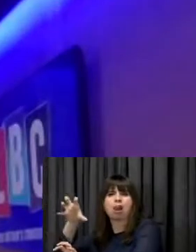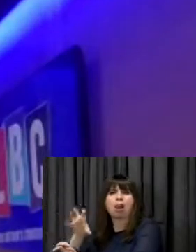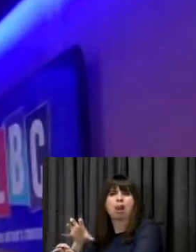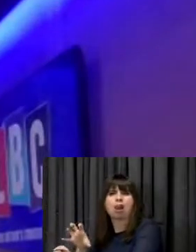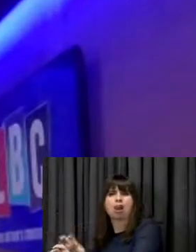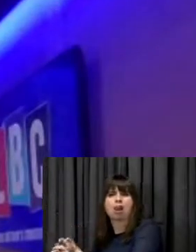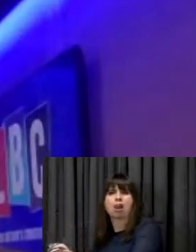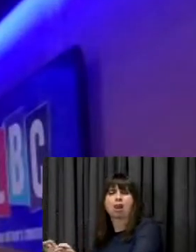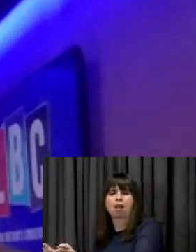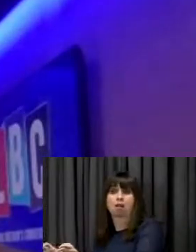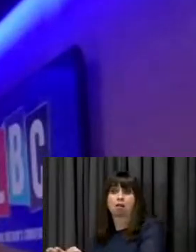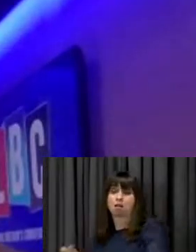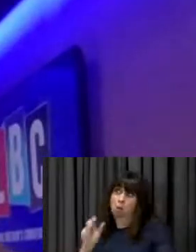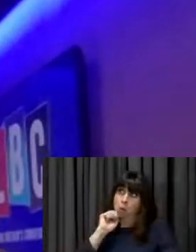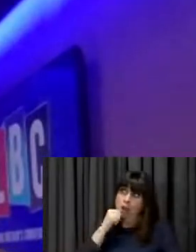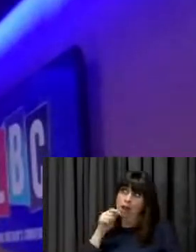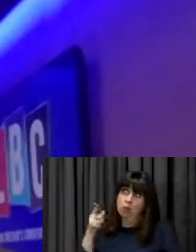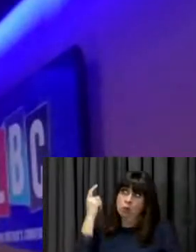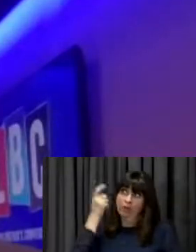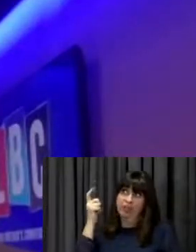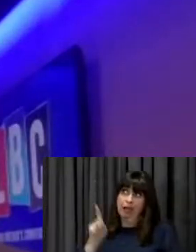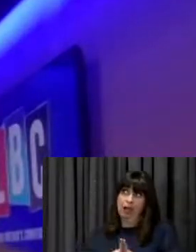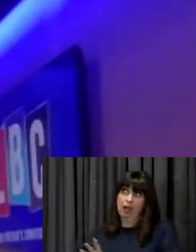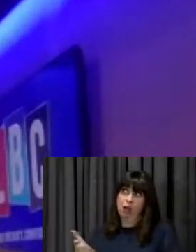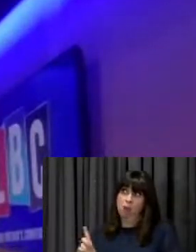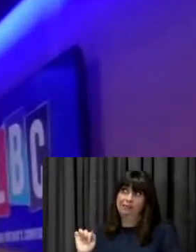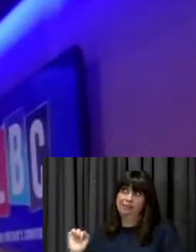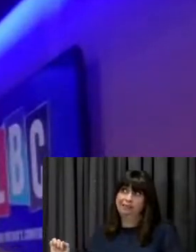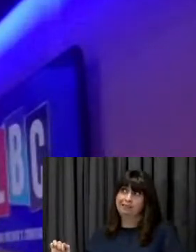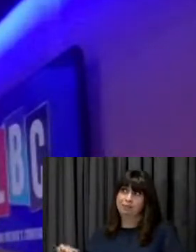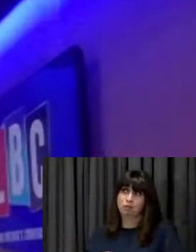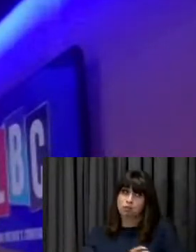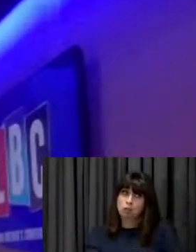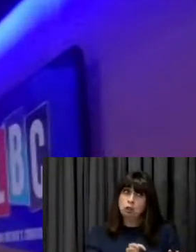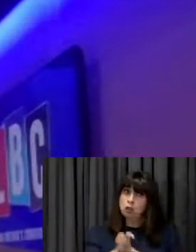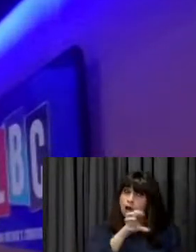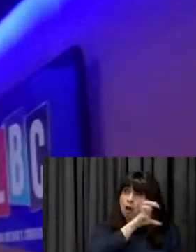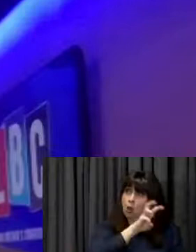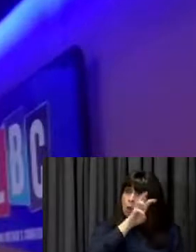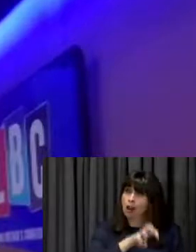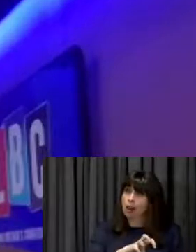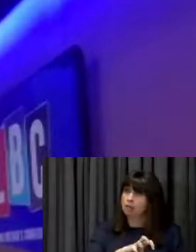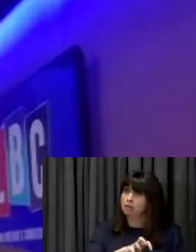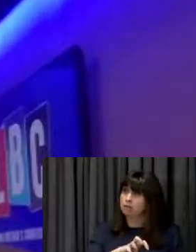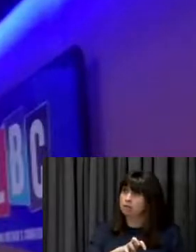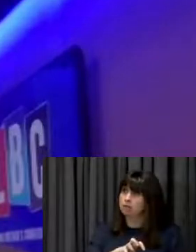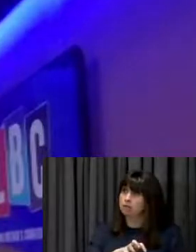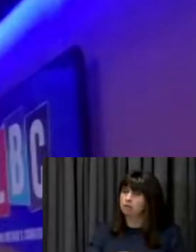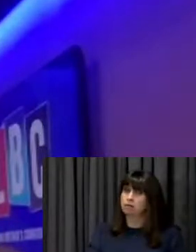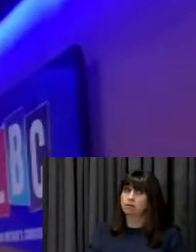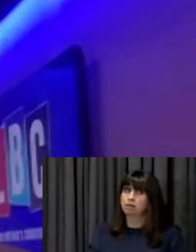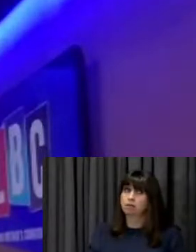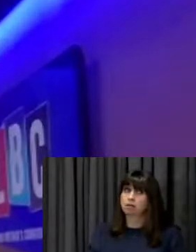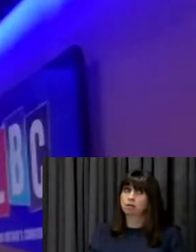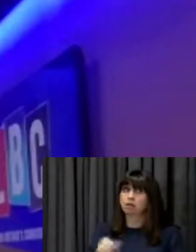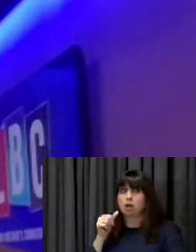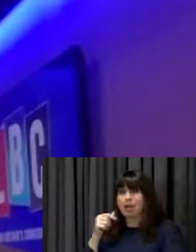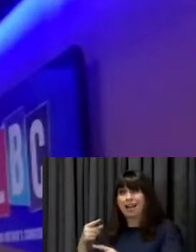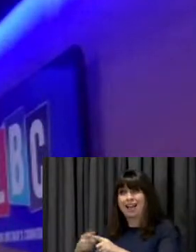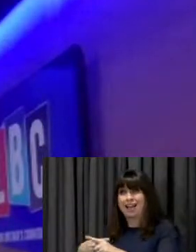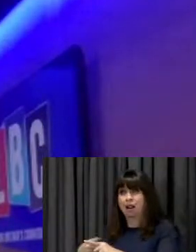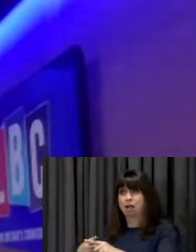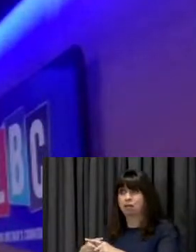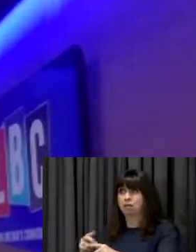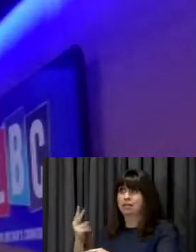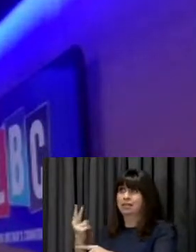is being considered, and are the current restrictions that we've got in place likely to stay until, at the very least, when England's end on the